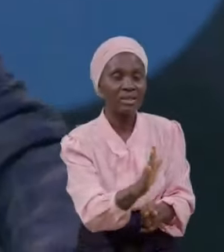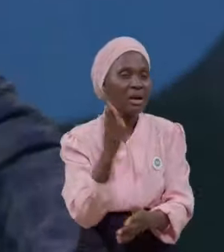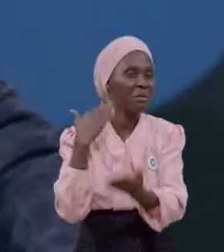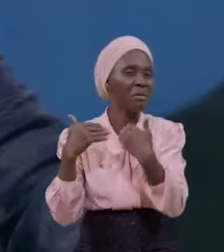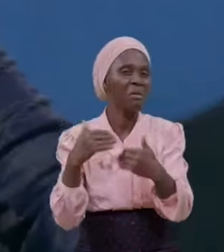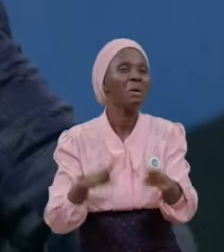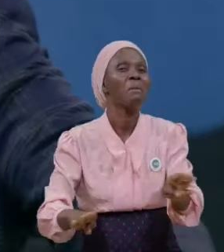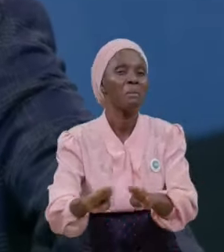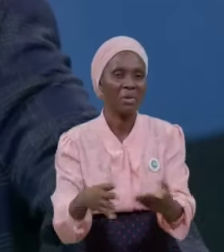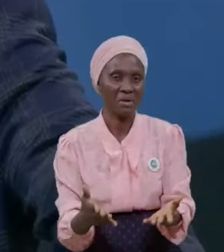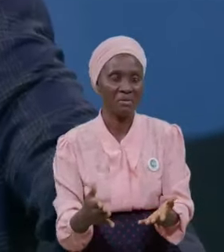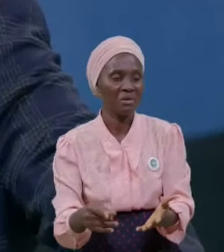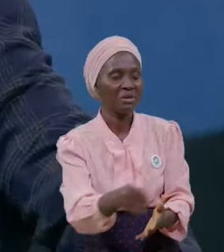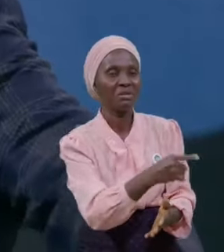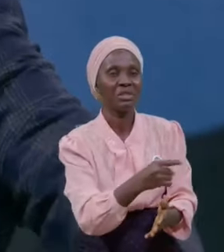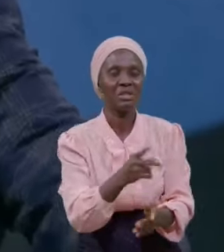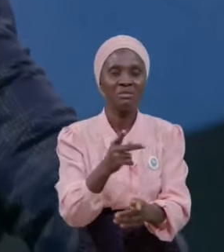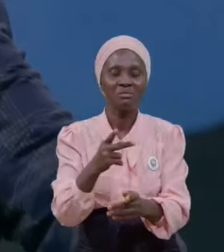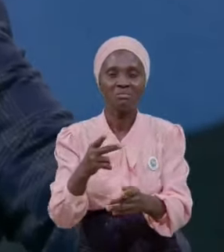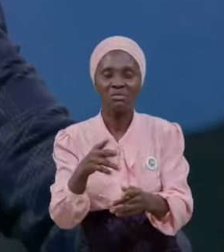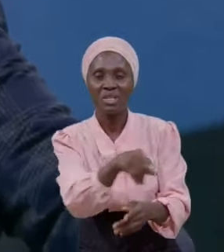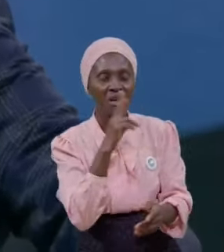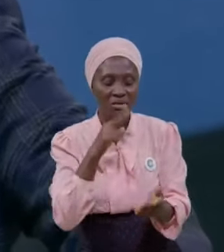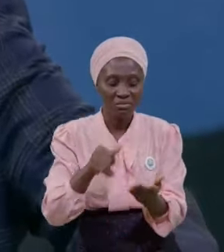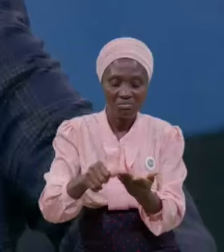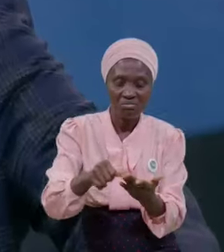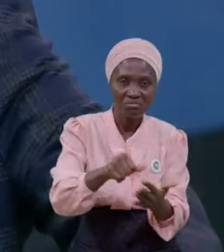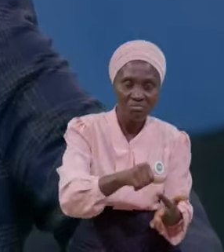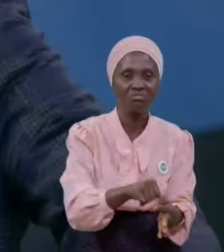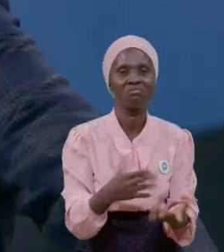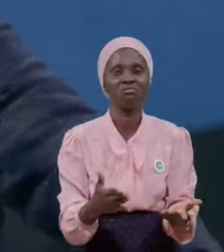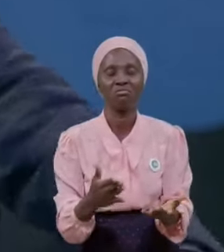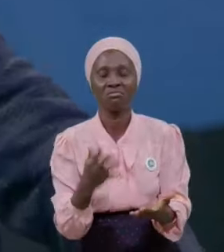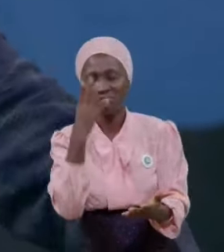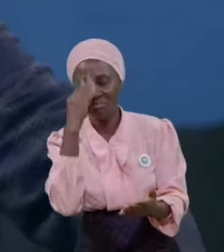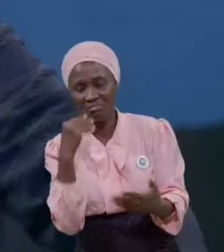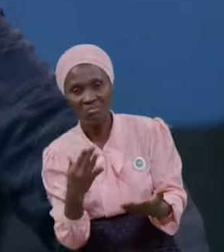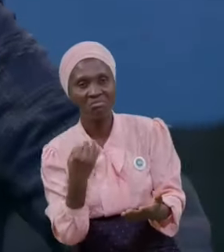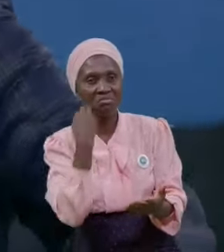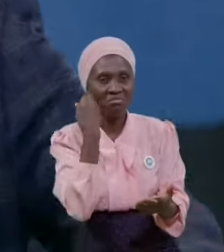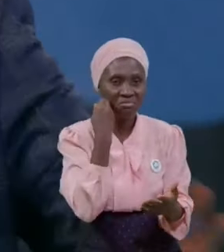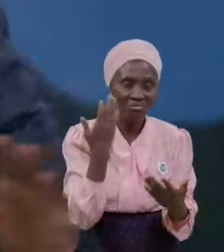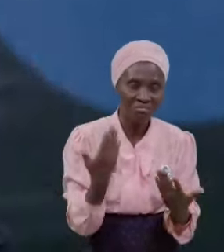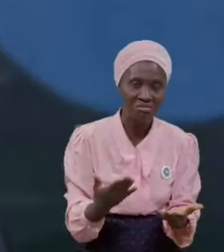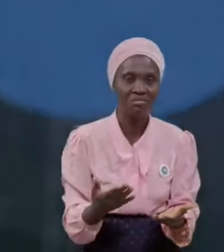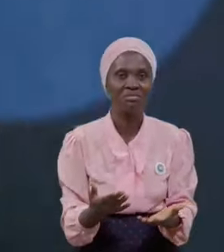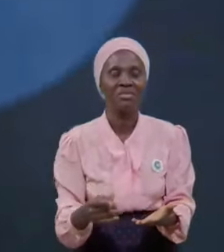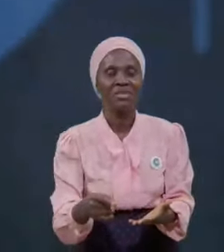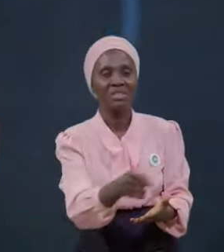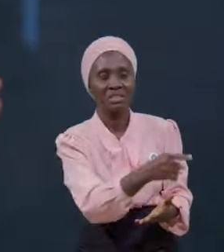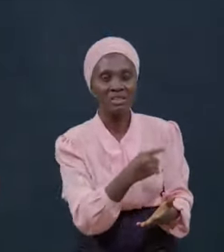after their former manners. They womanize, manize. They chase after